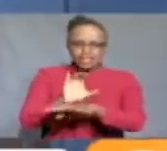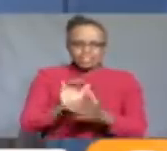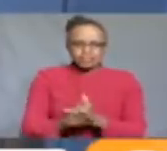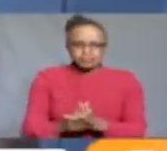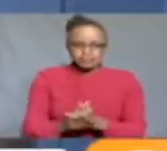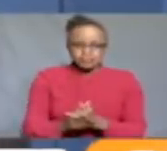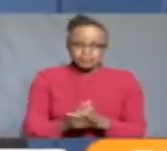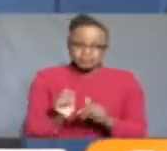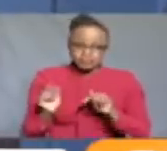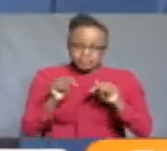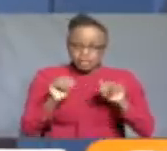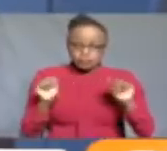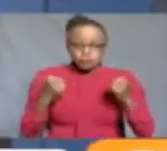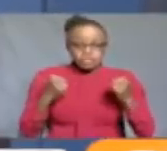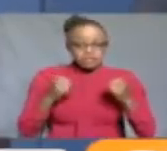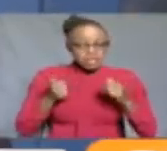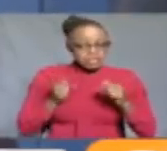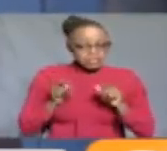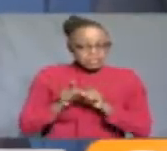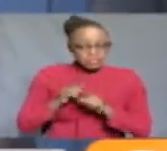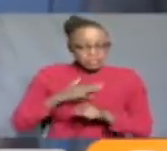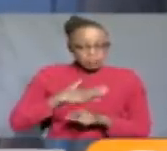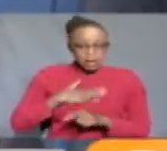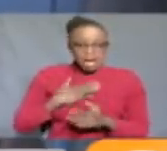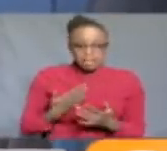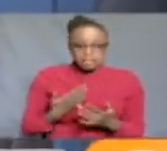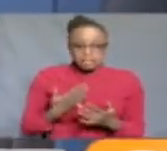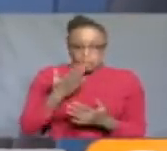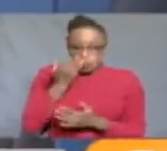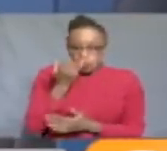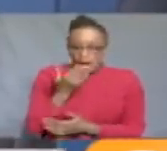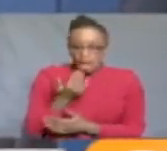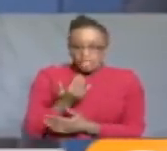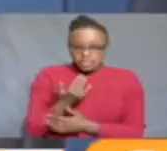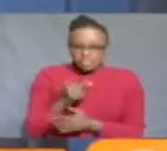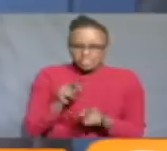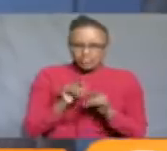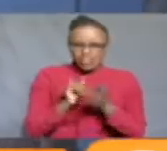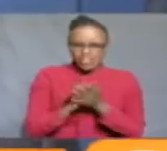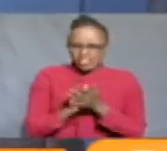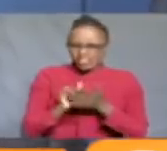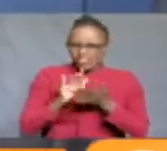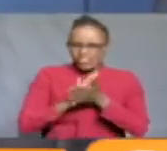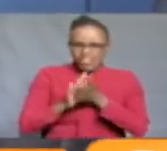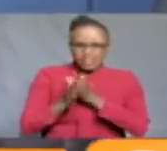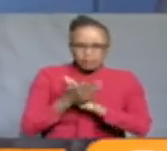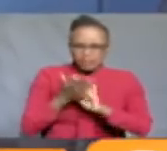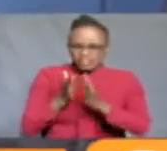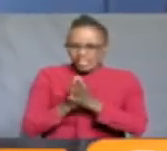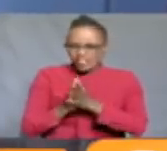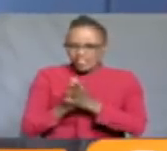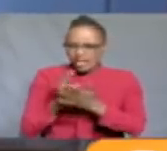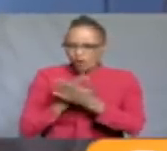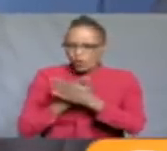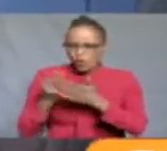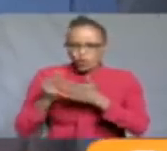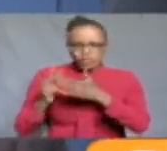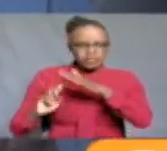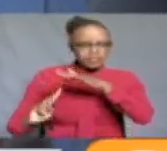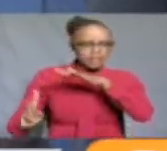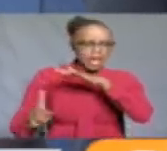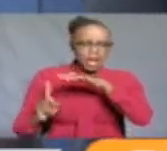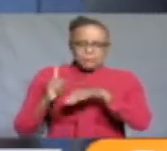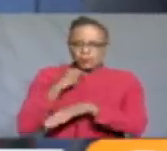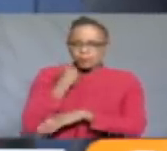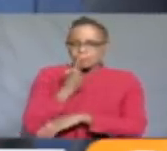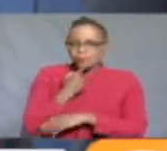to rescue my sister from the clutches of the Repentance and Holiness Church, who